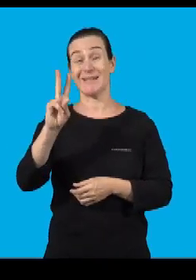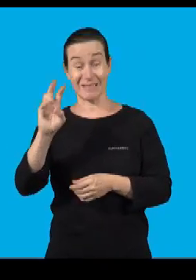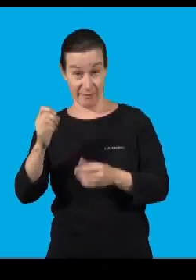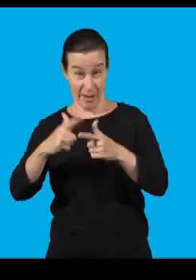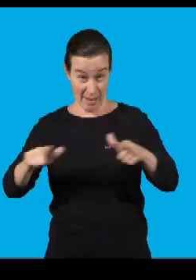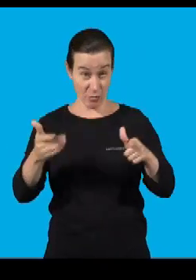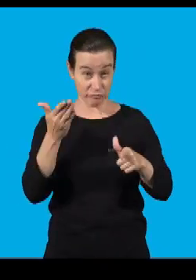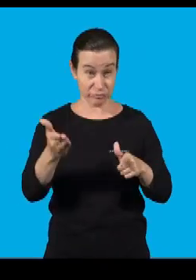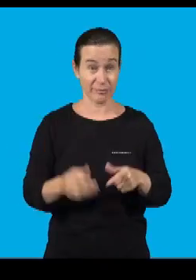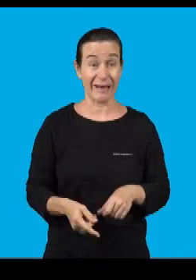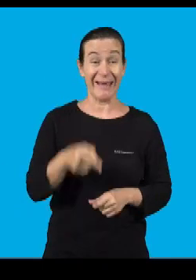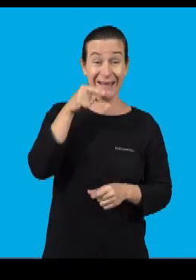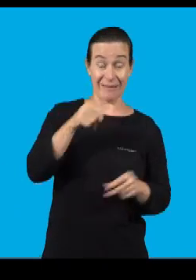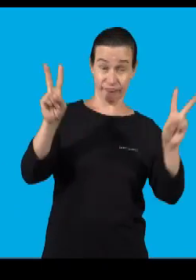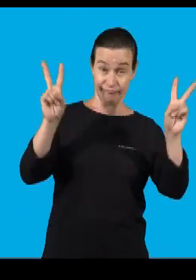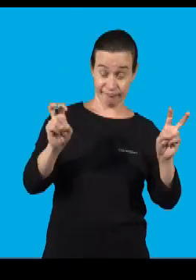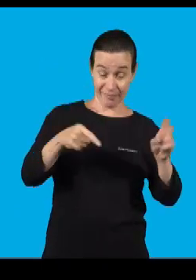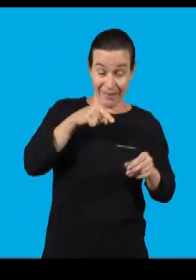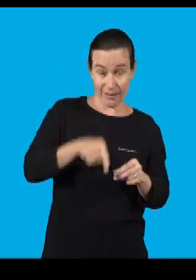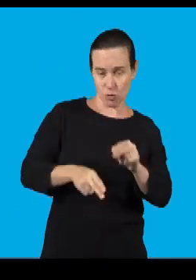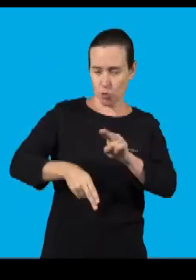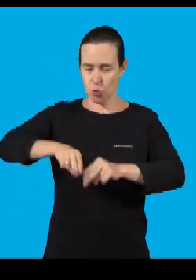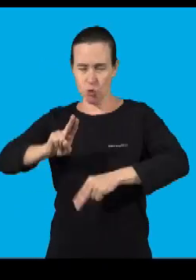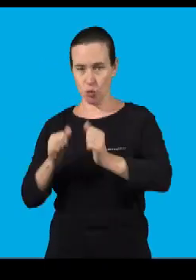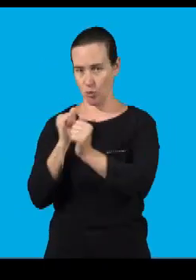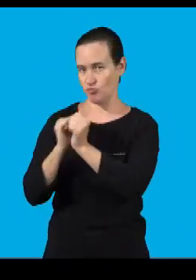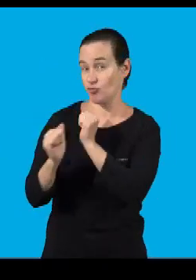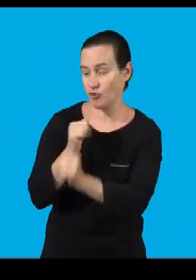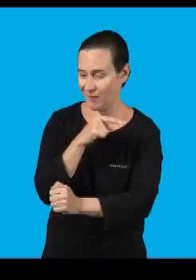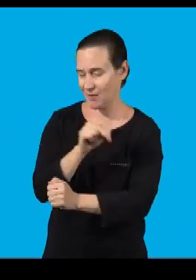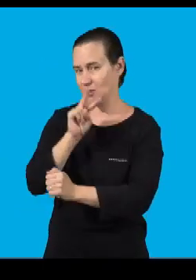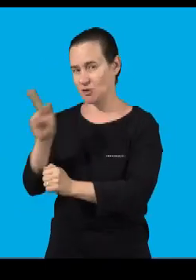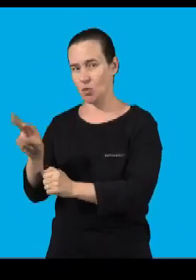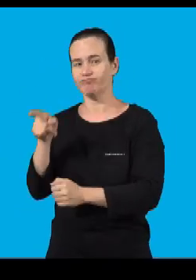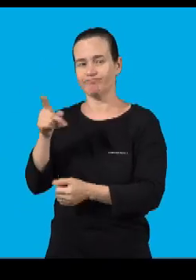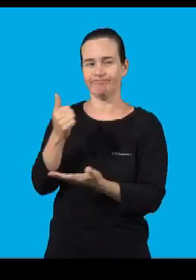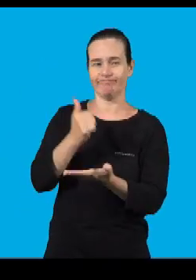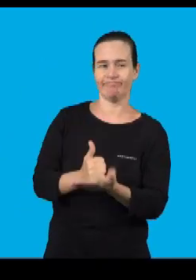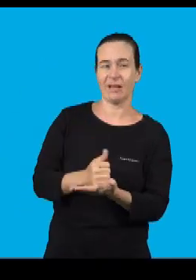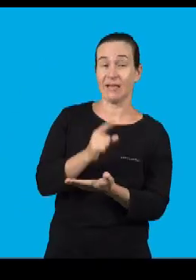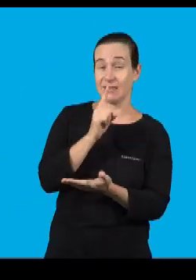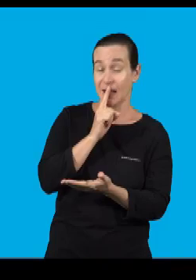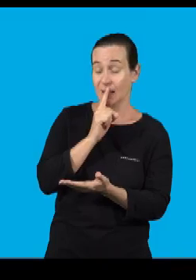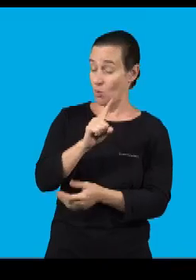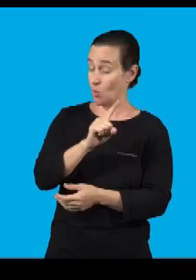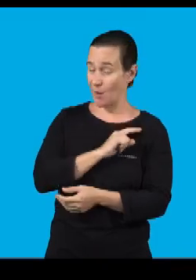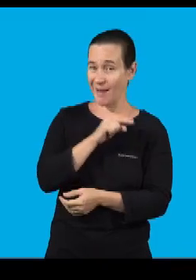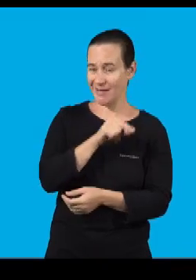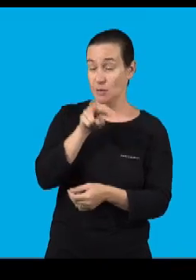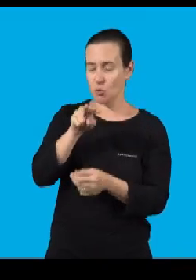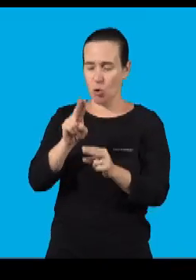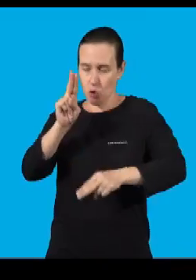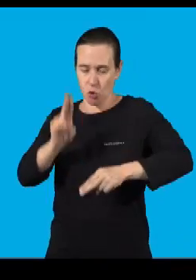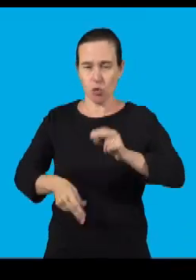For this was a new brother that he saw, all right. He sat silent, for this was